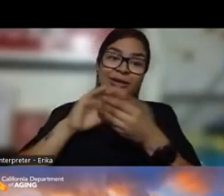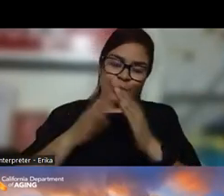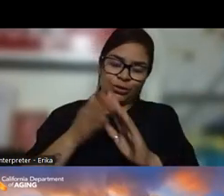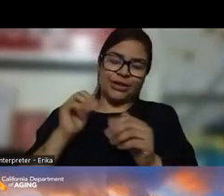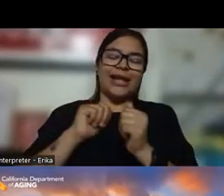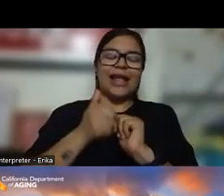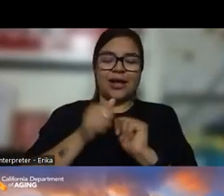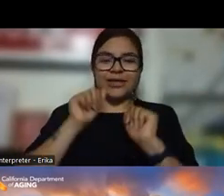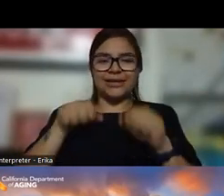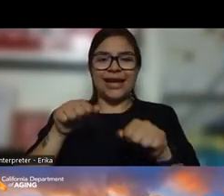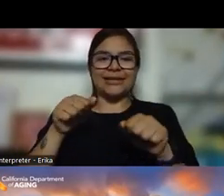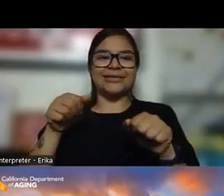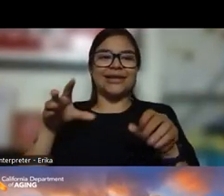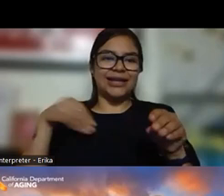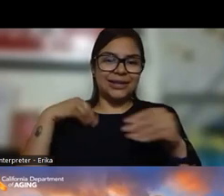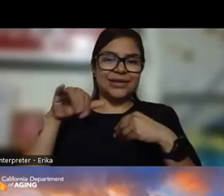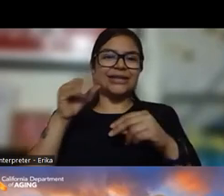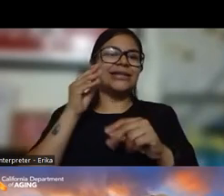that experience with the Department of Aging.